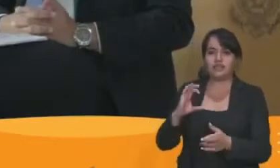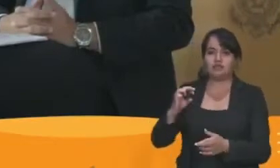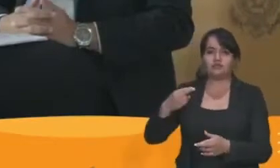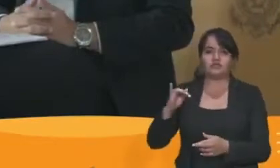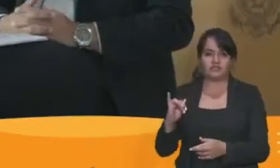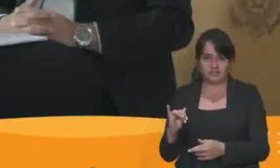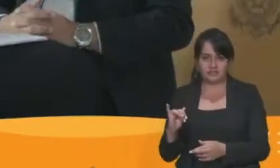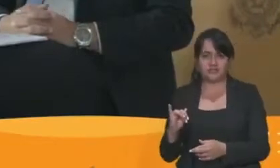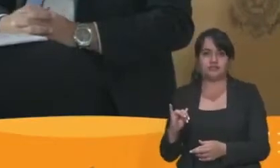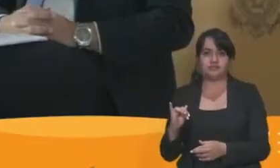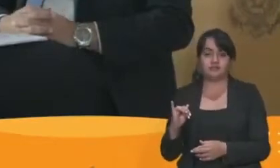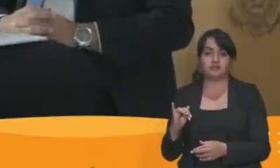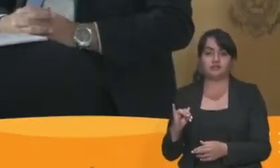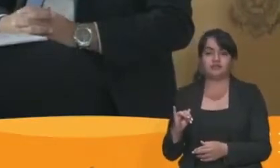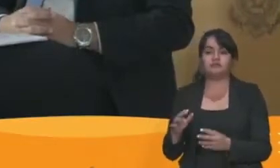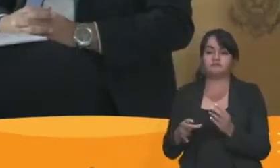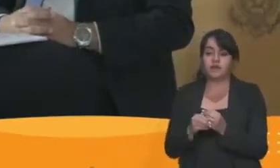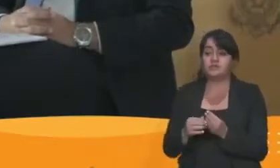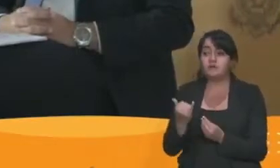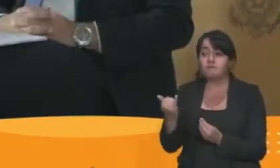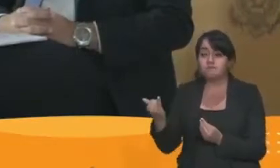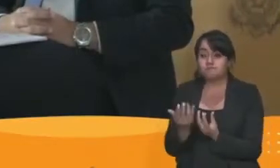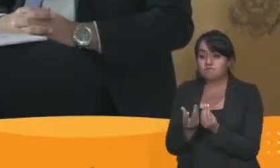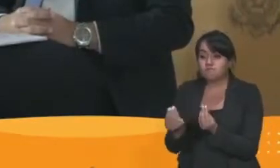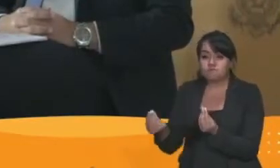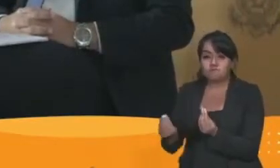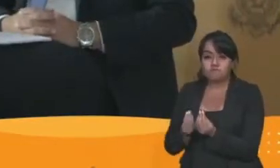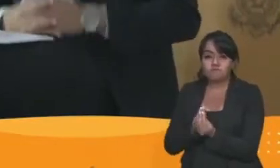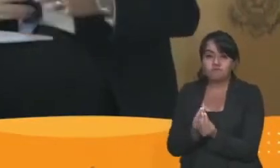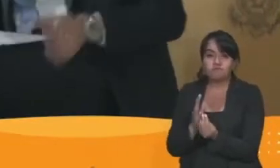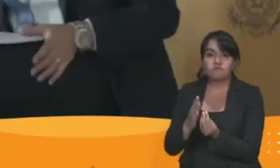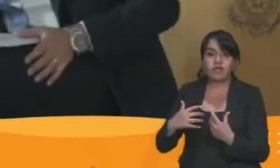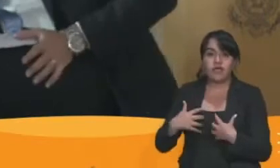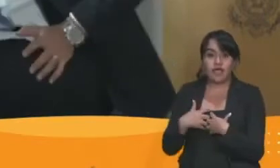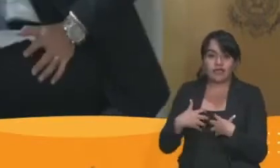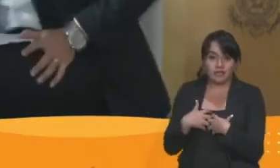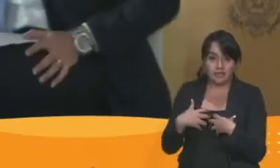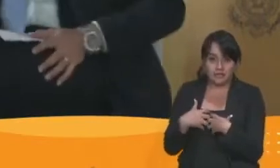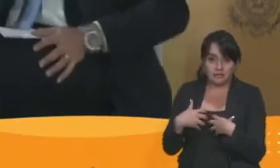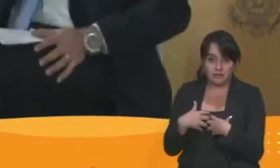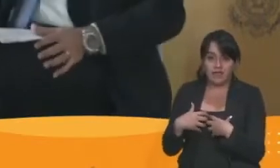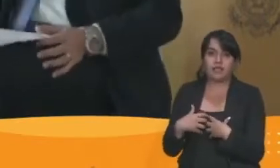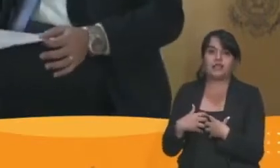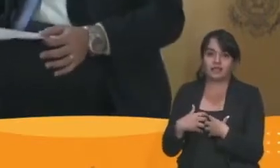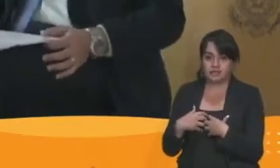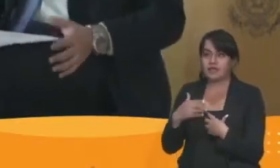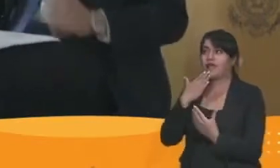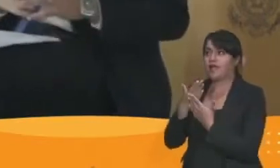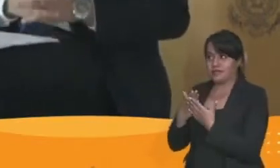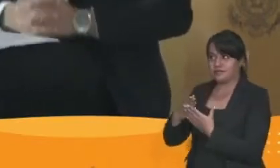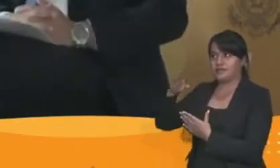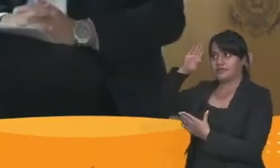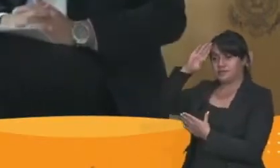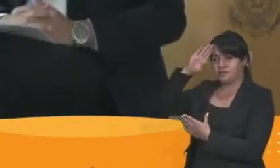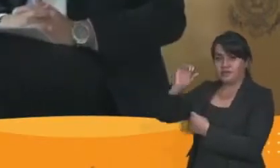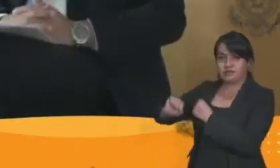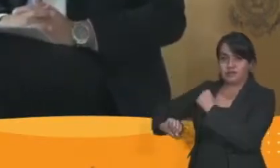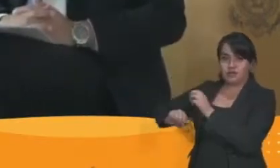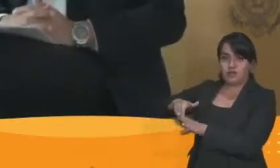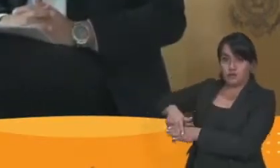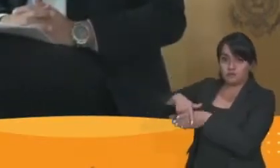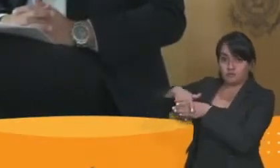fetal remedy processes with in the zone with the carabineros of the Policía